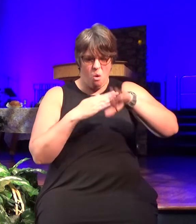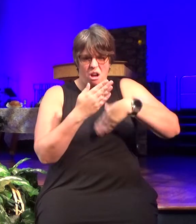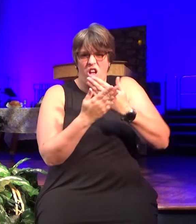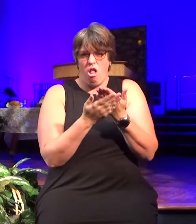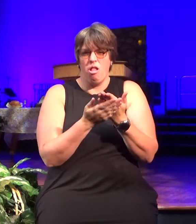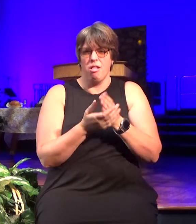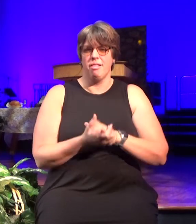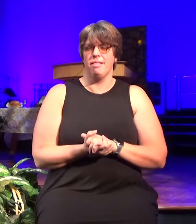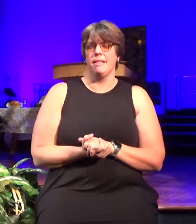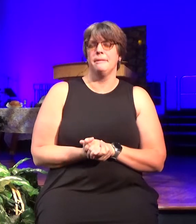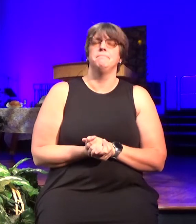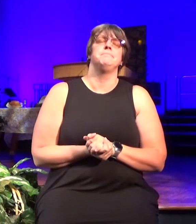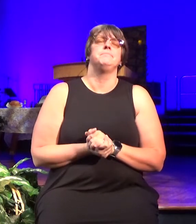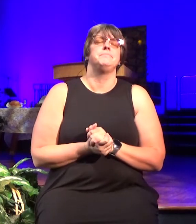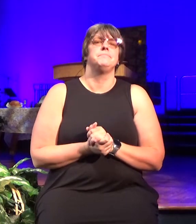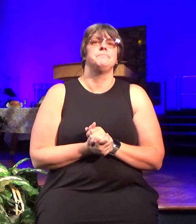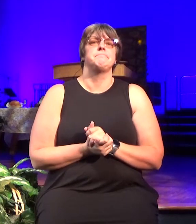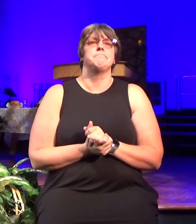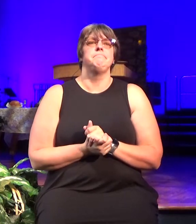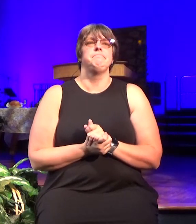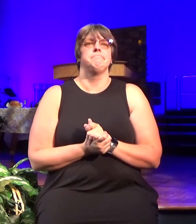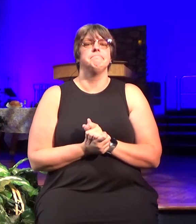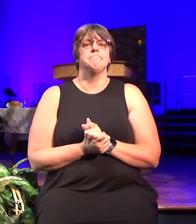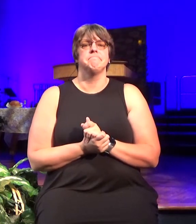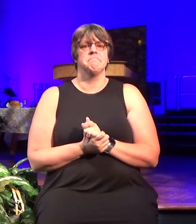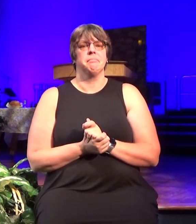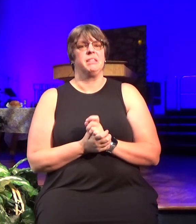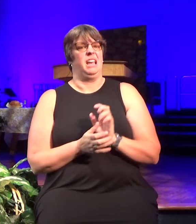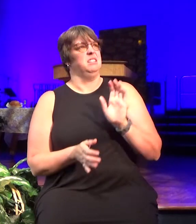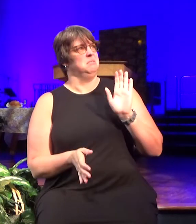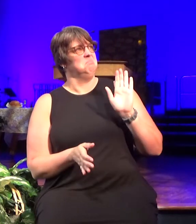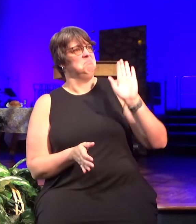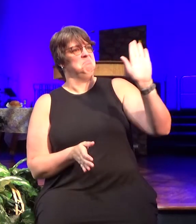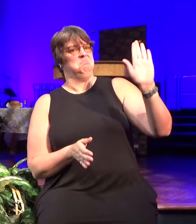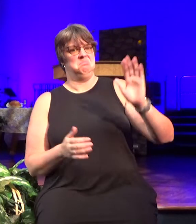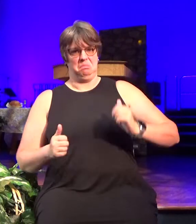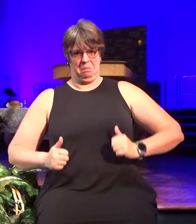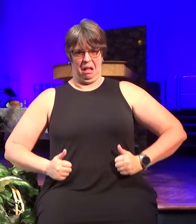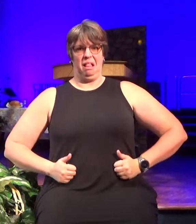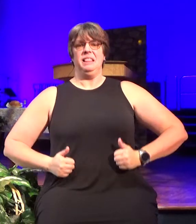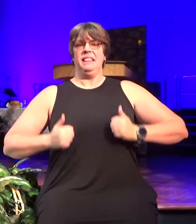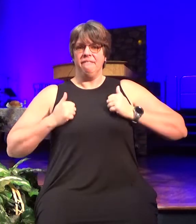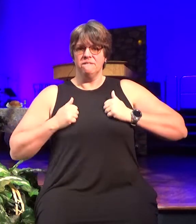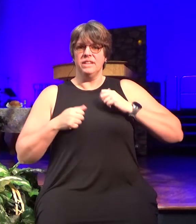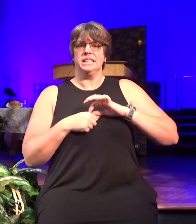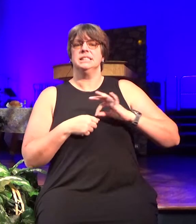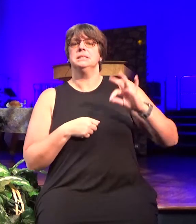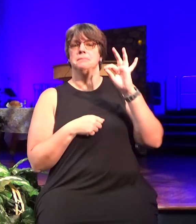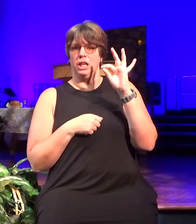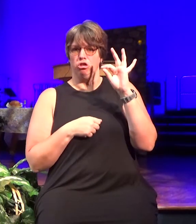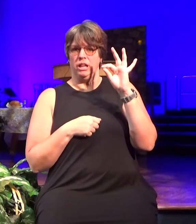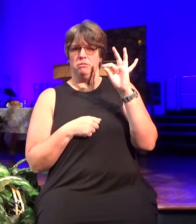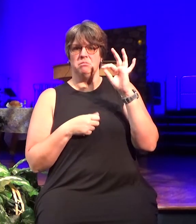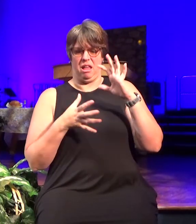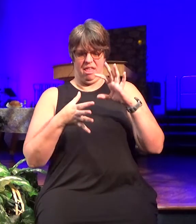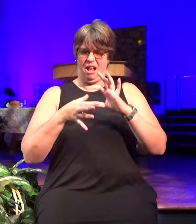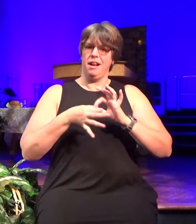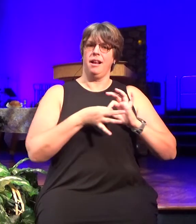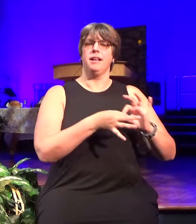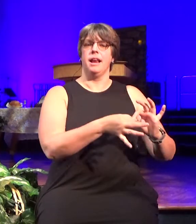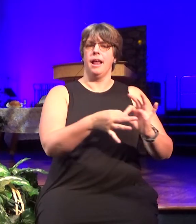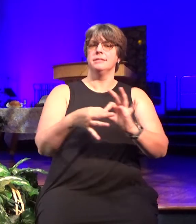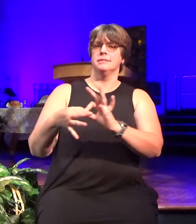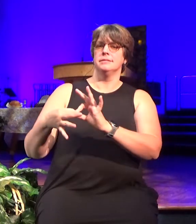And it is that living Spirit that interconnects each one of us. So we feel